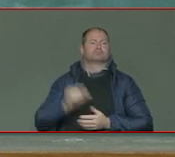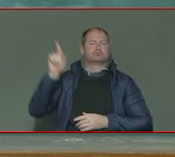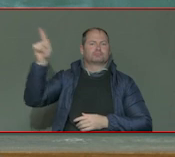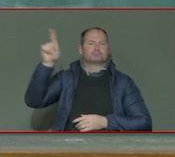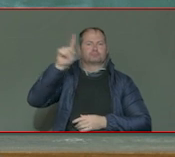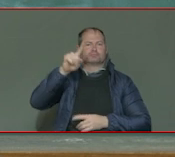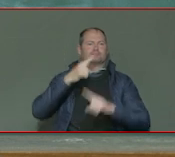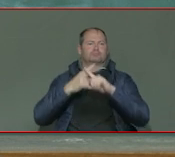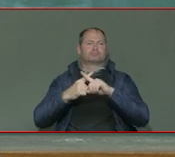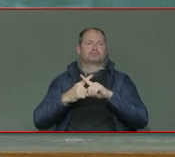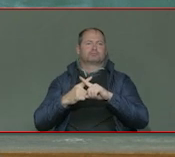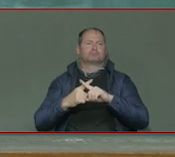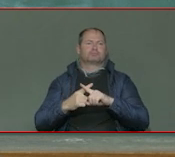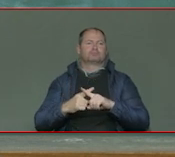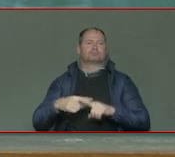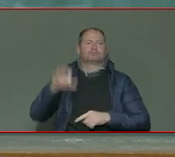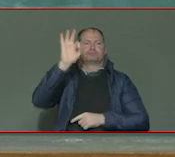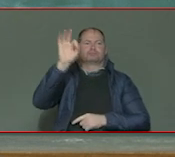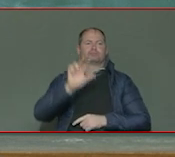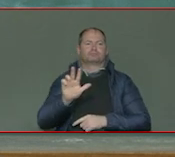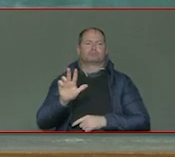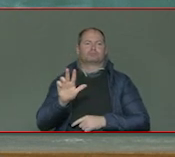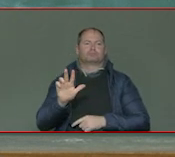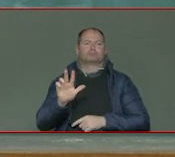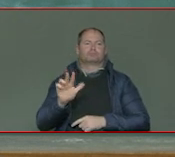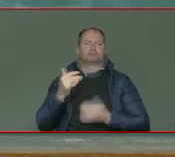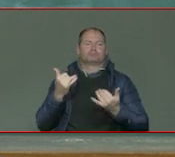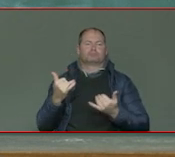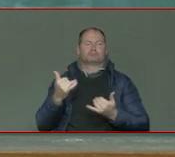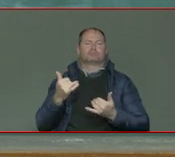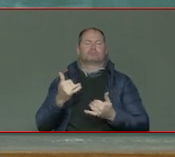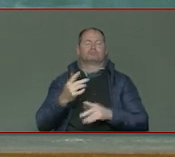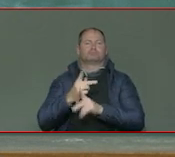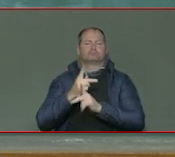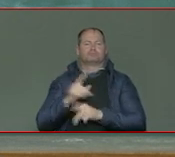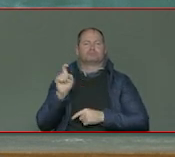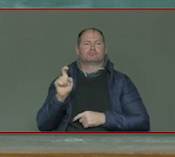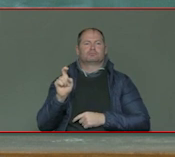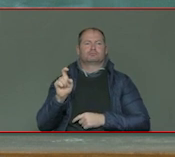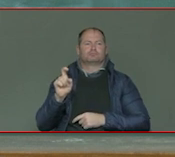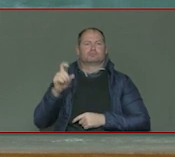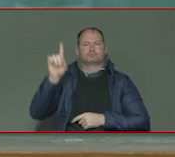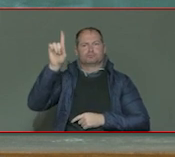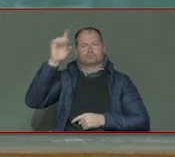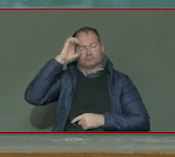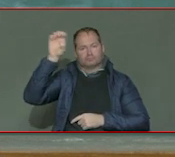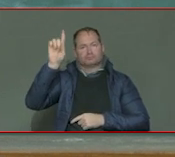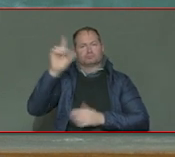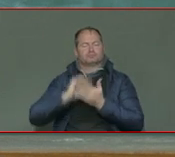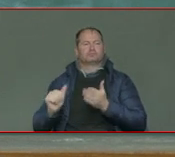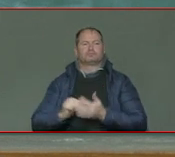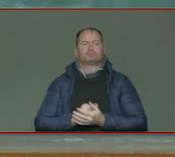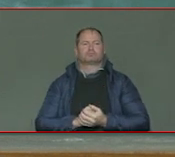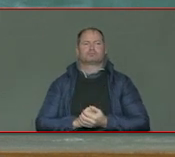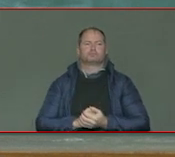negative 3 over 8. Keep x, subtract 1 from the exponent. Negative 3 over 4 minus 1 is minus 4